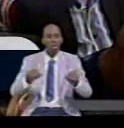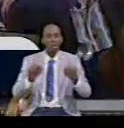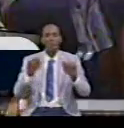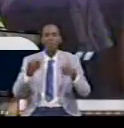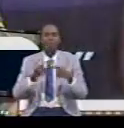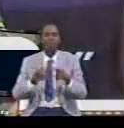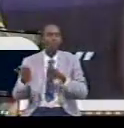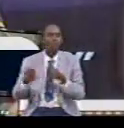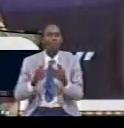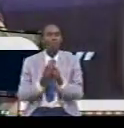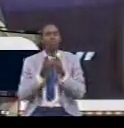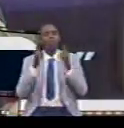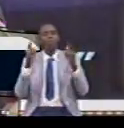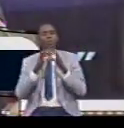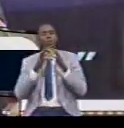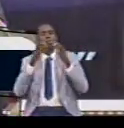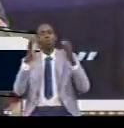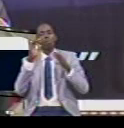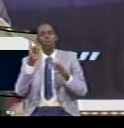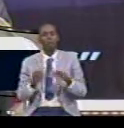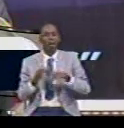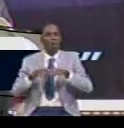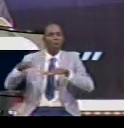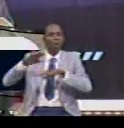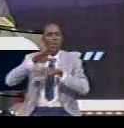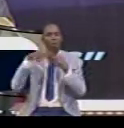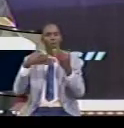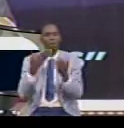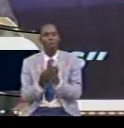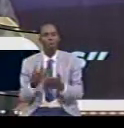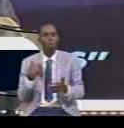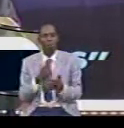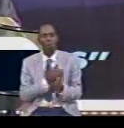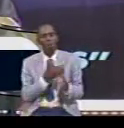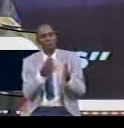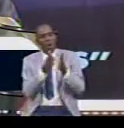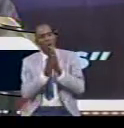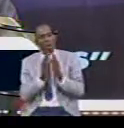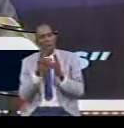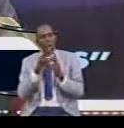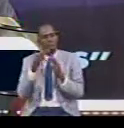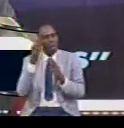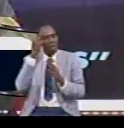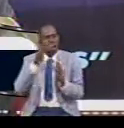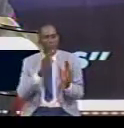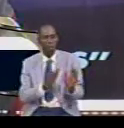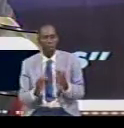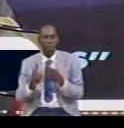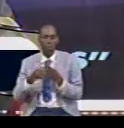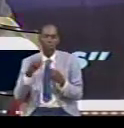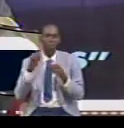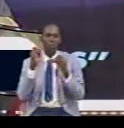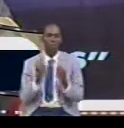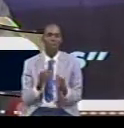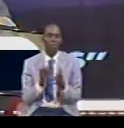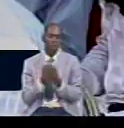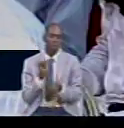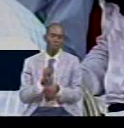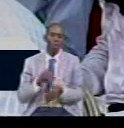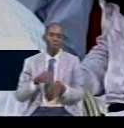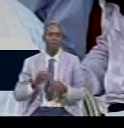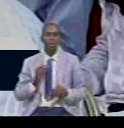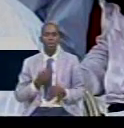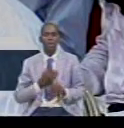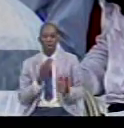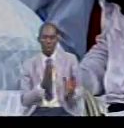exceeding abundantly above all that we ask or seek, according to the power that worketh in us.